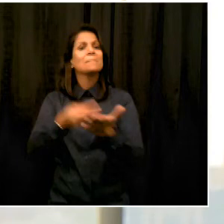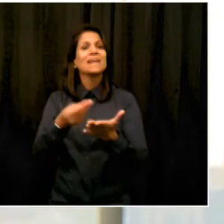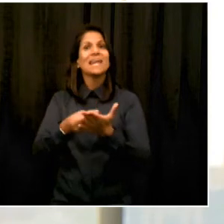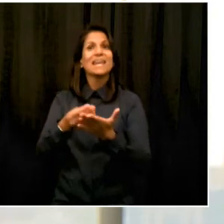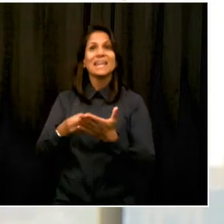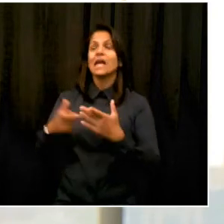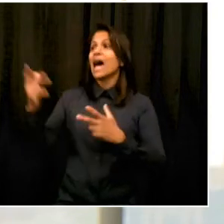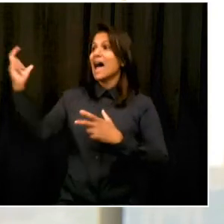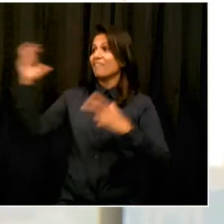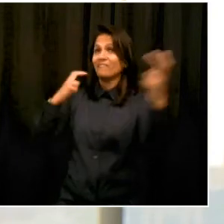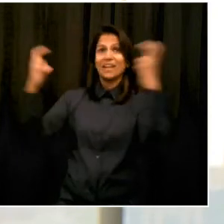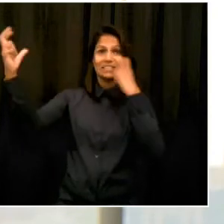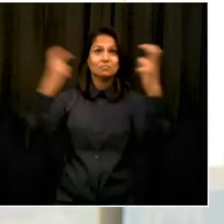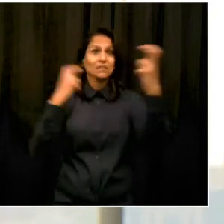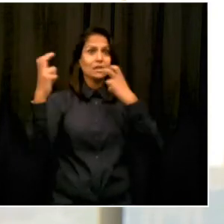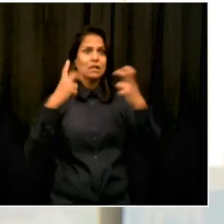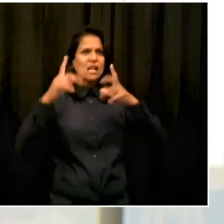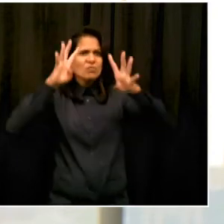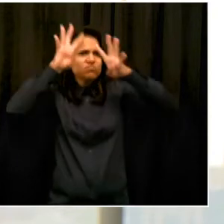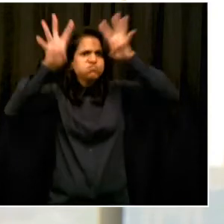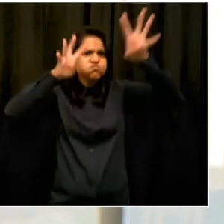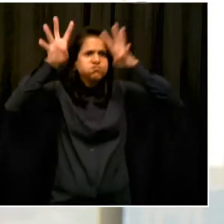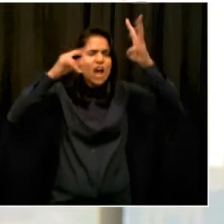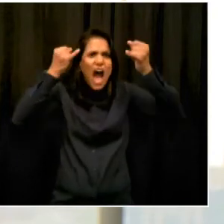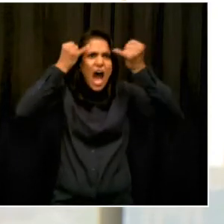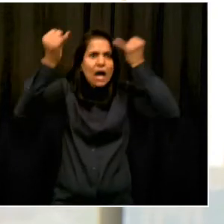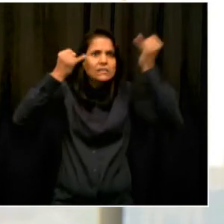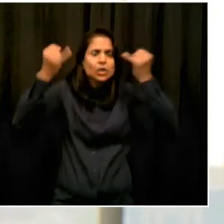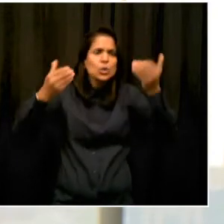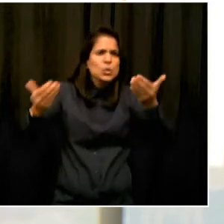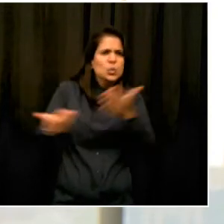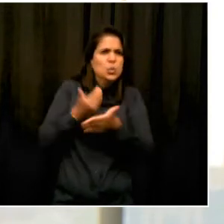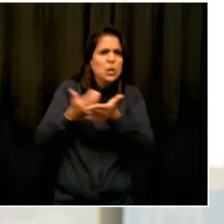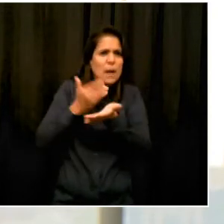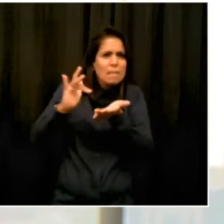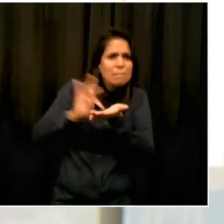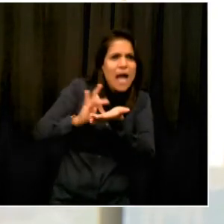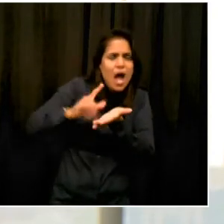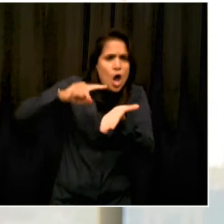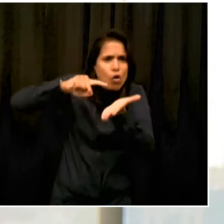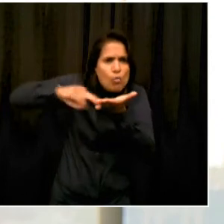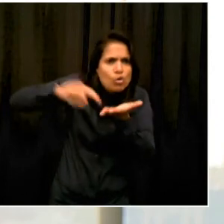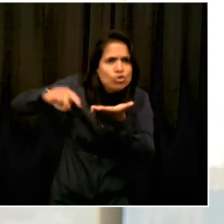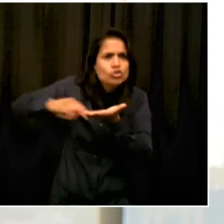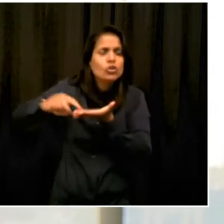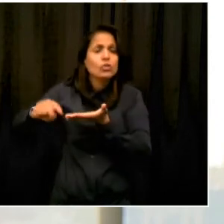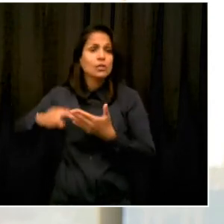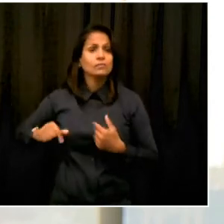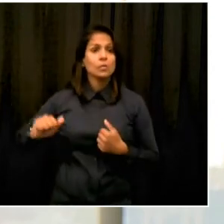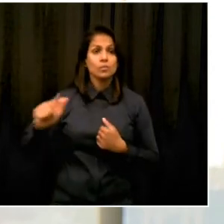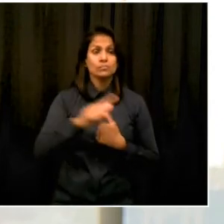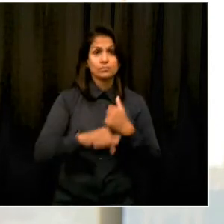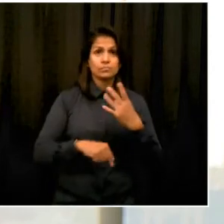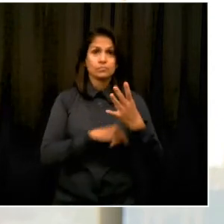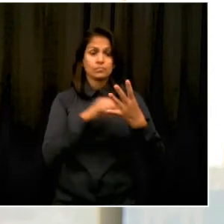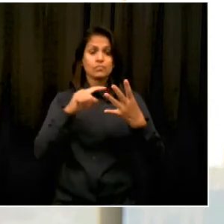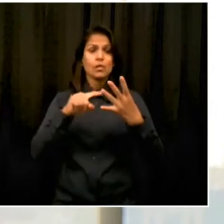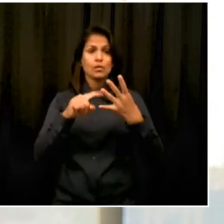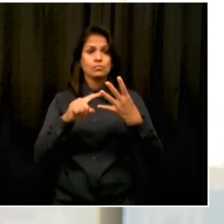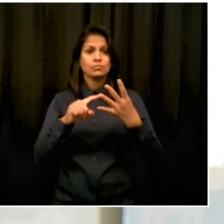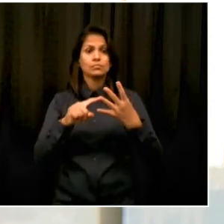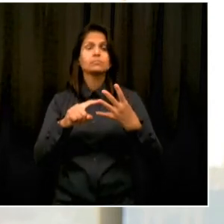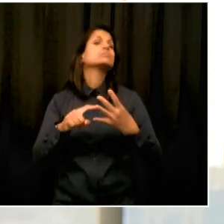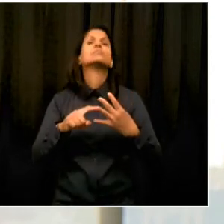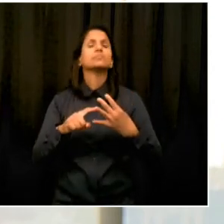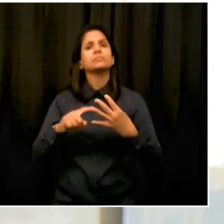a stronger hub for public health research. 3, we have to create new